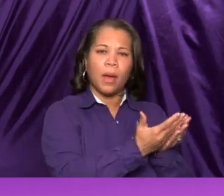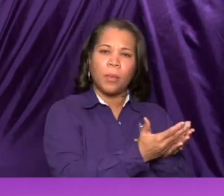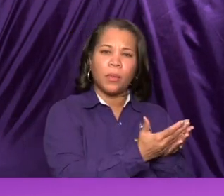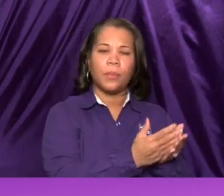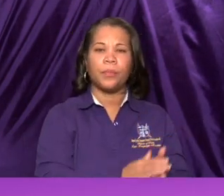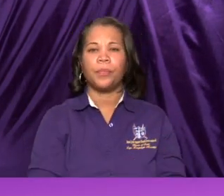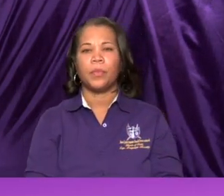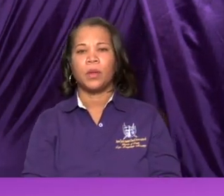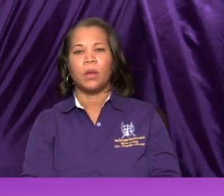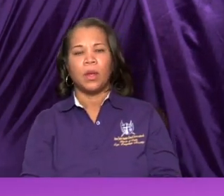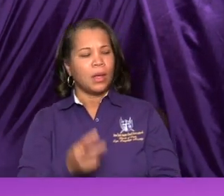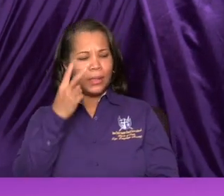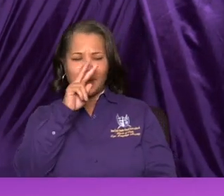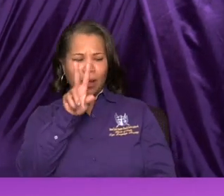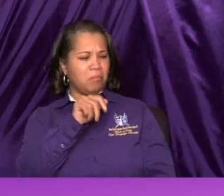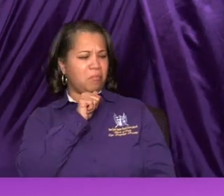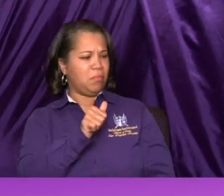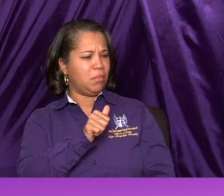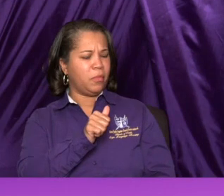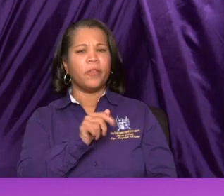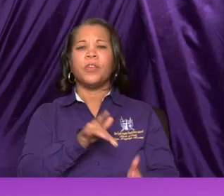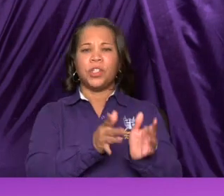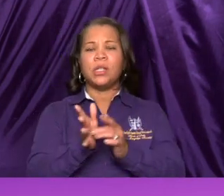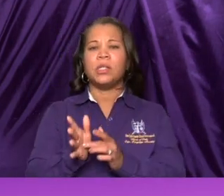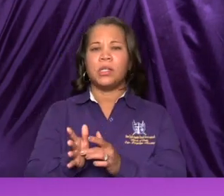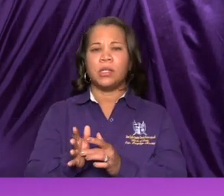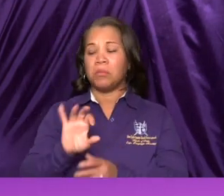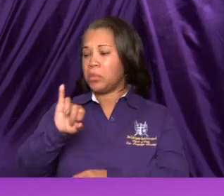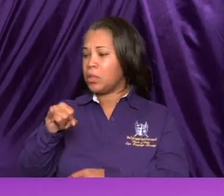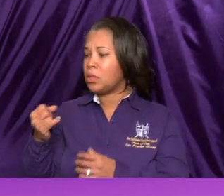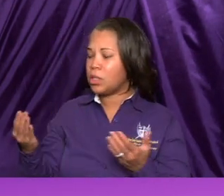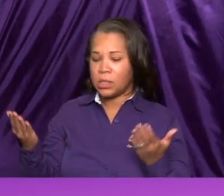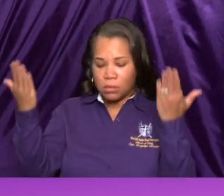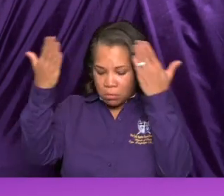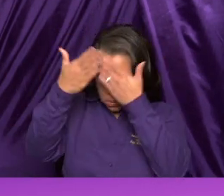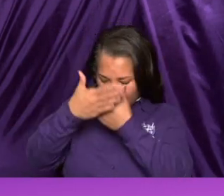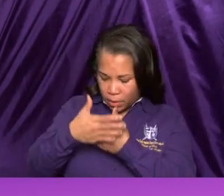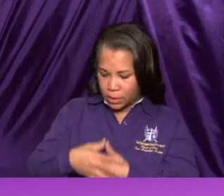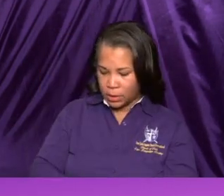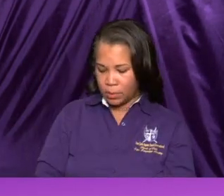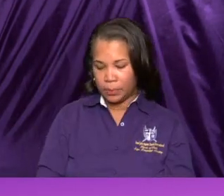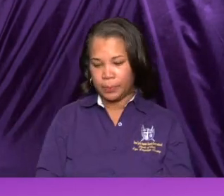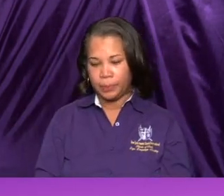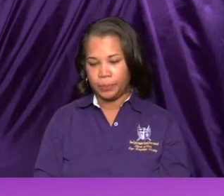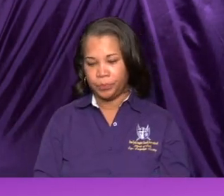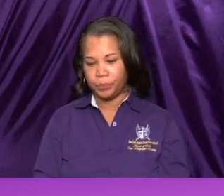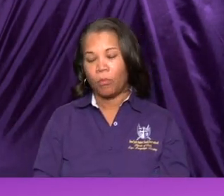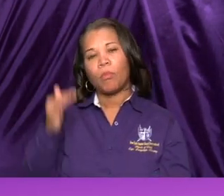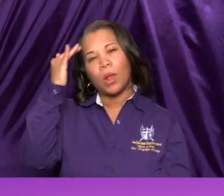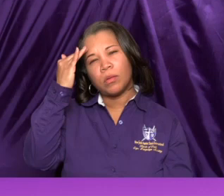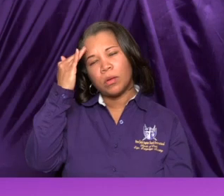This guy is not even looking for Jesus. He just is in the darkness. And I thought to